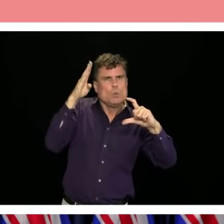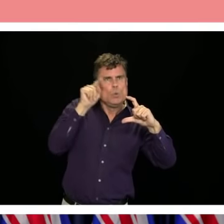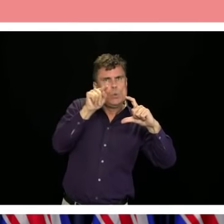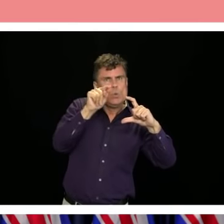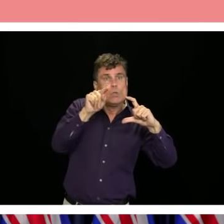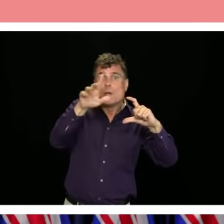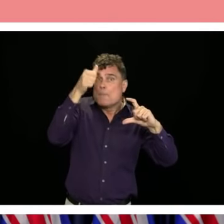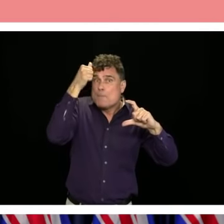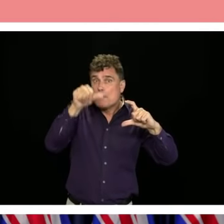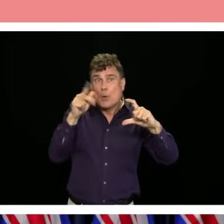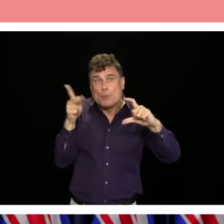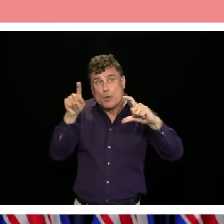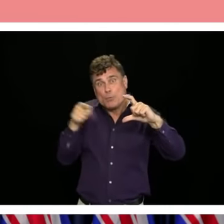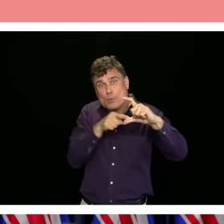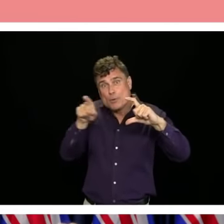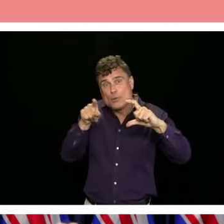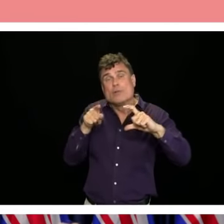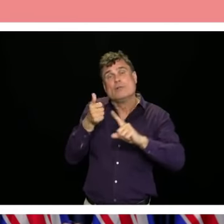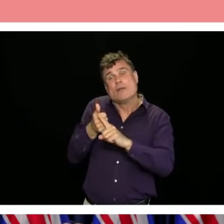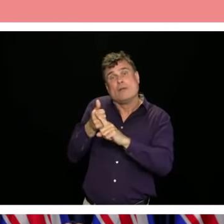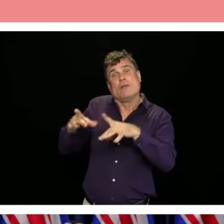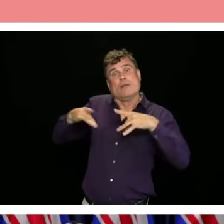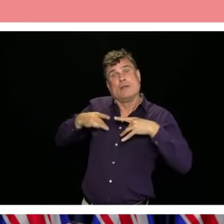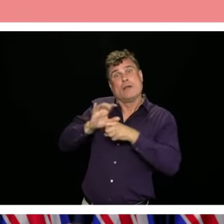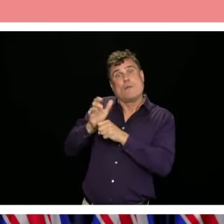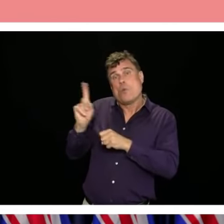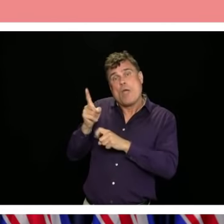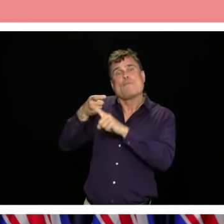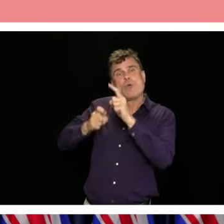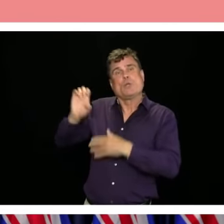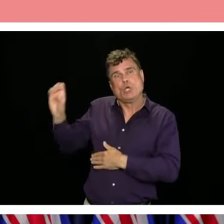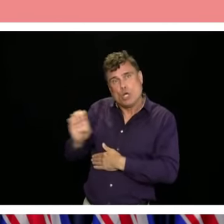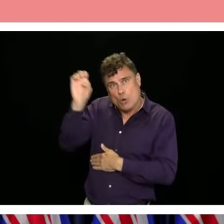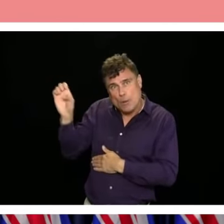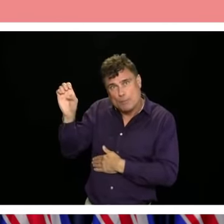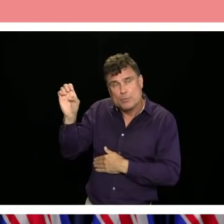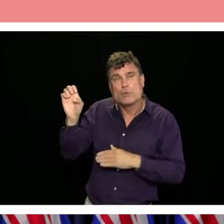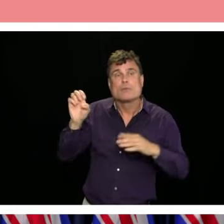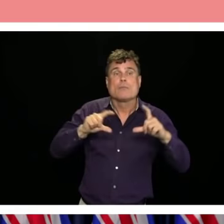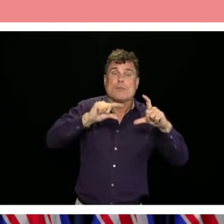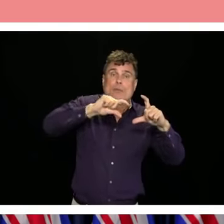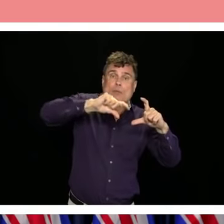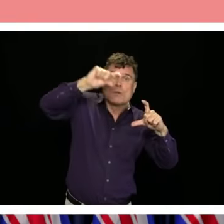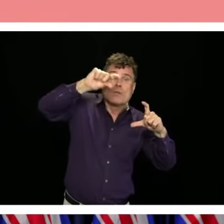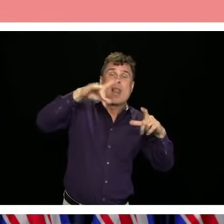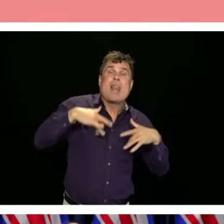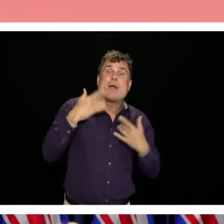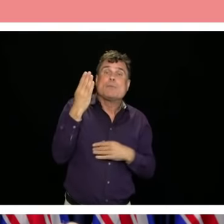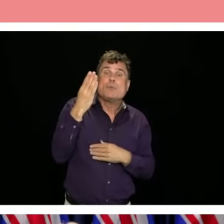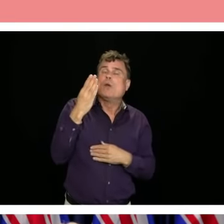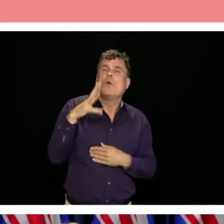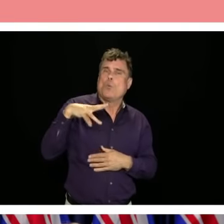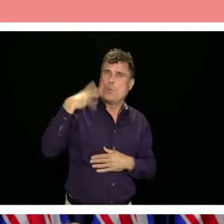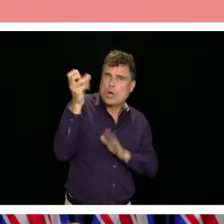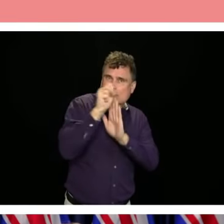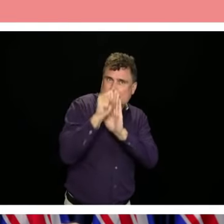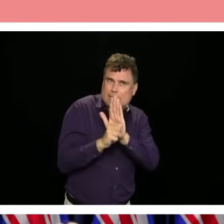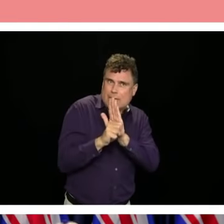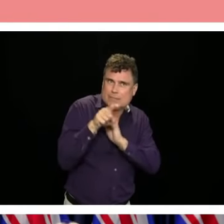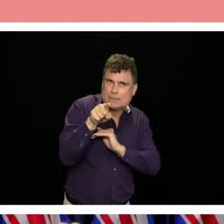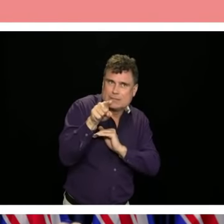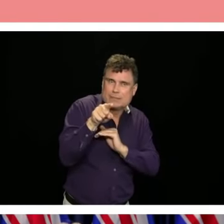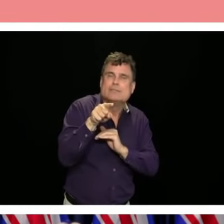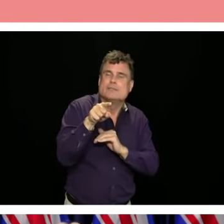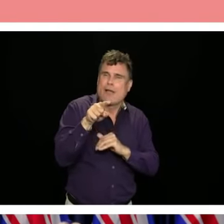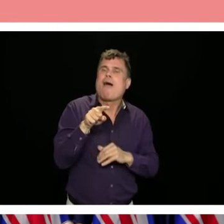in Fraser Health, there were a lot of the European, Eastern Canada-related strains. We're in Vancouver Coastal, Washington State, and